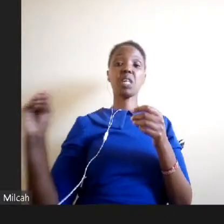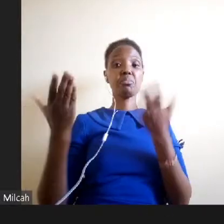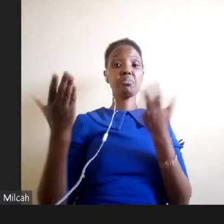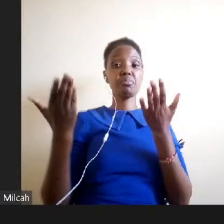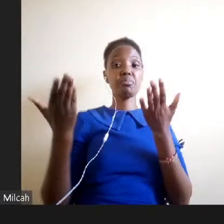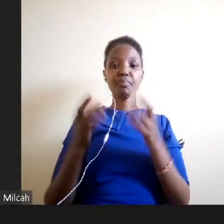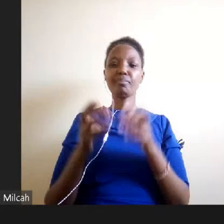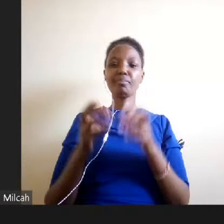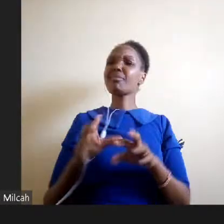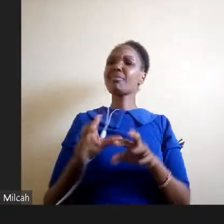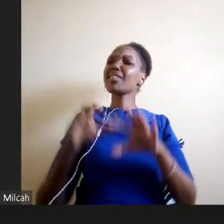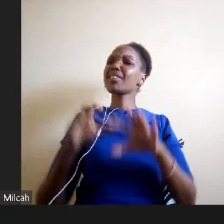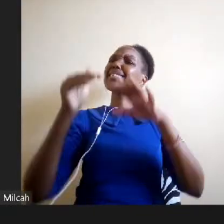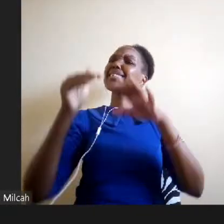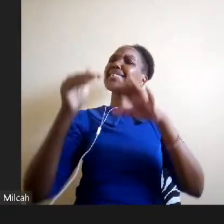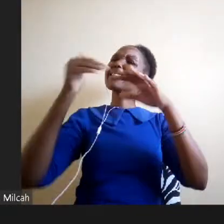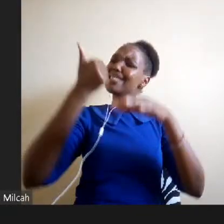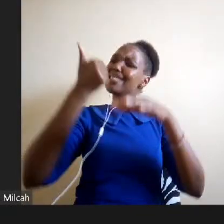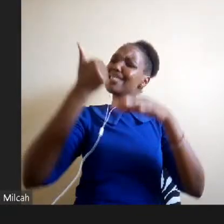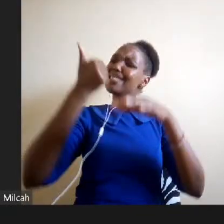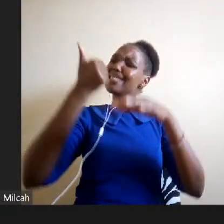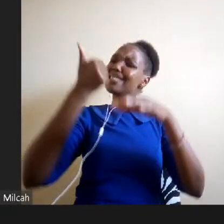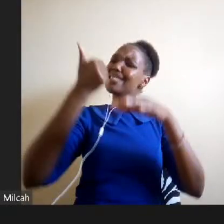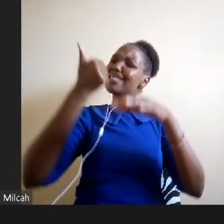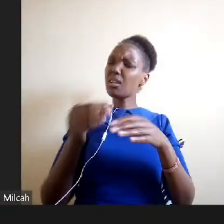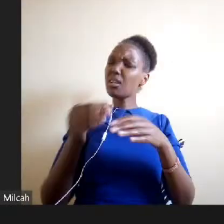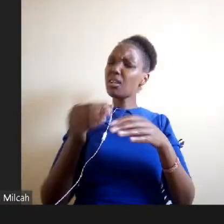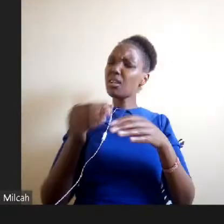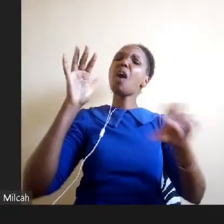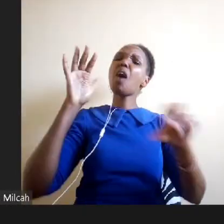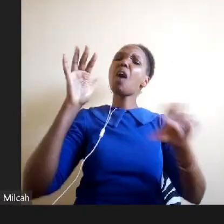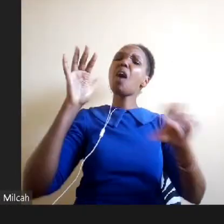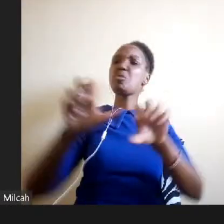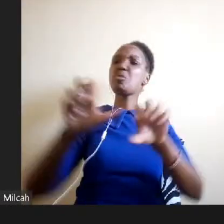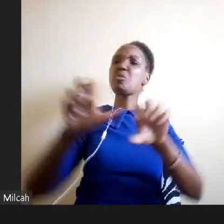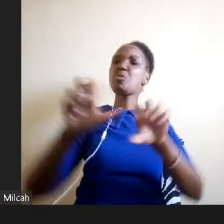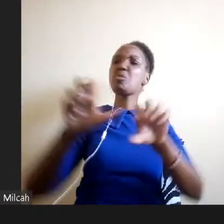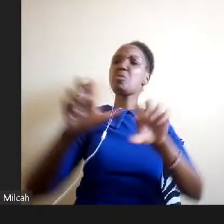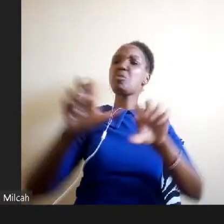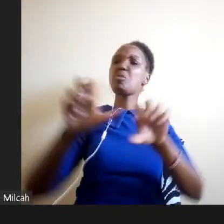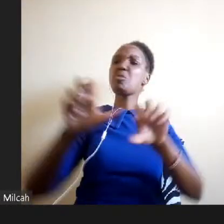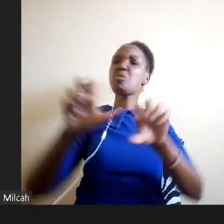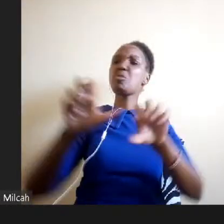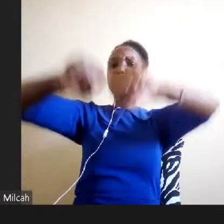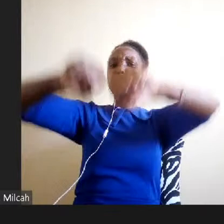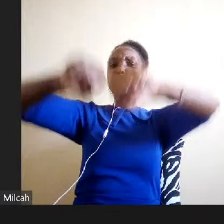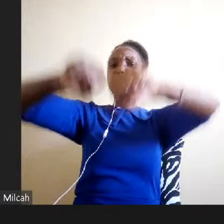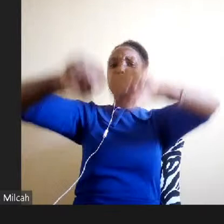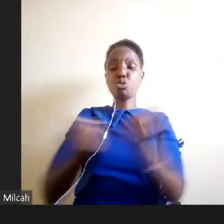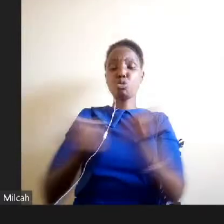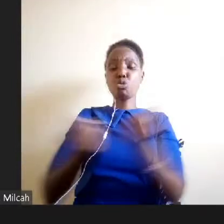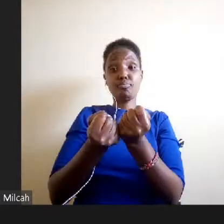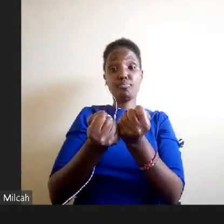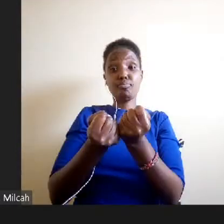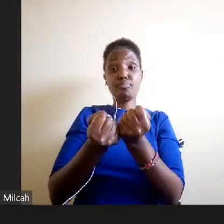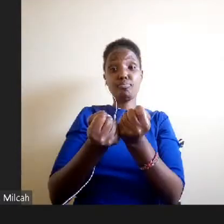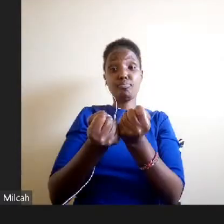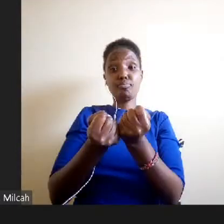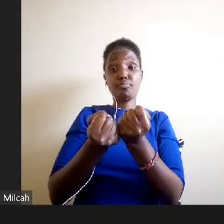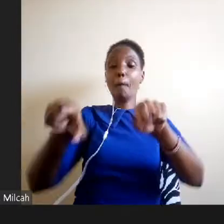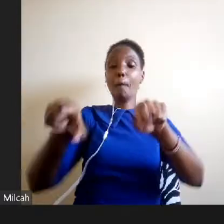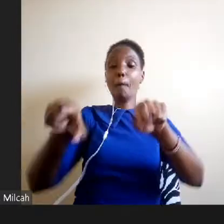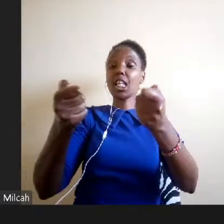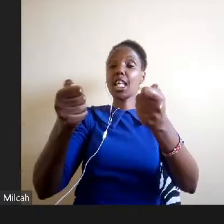range of social media platforms that they engage in. So I would want you to write this question down, because I know most of us might not really have the